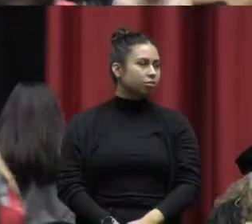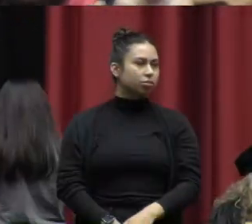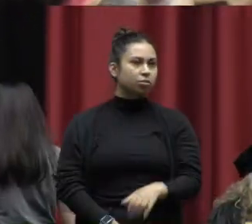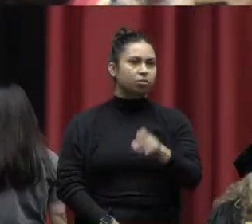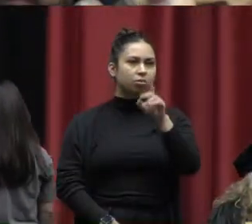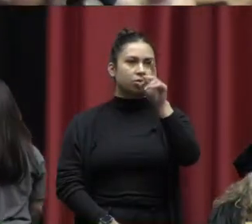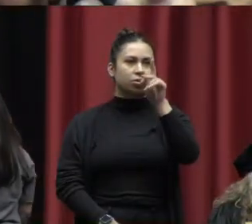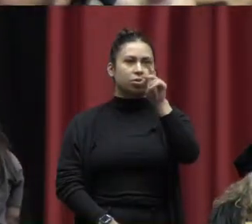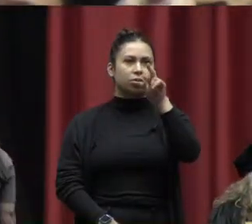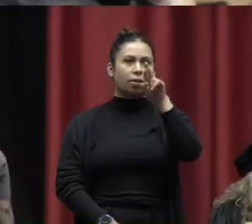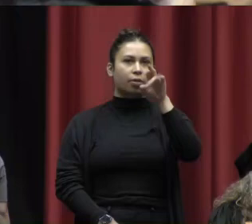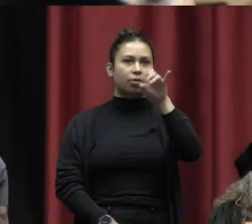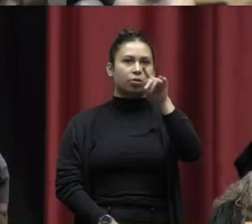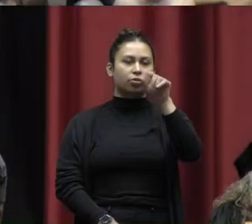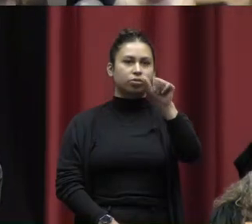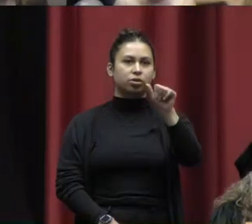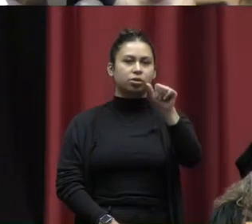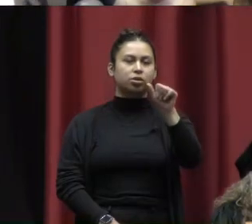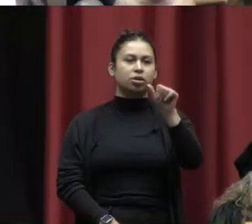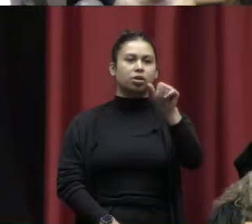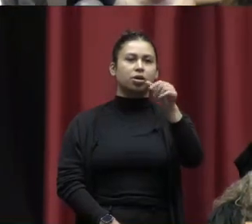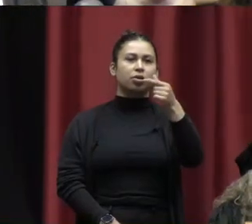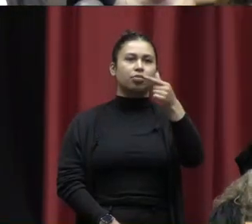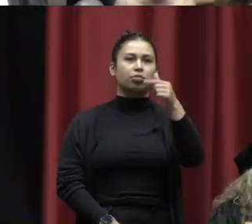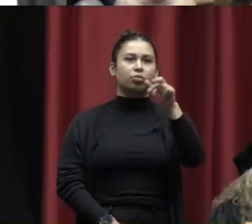Krista Gray.